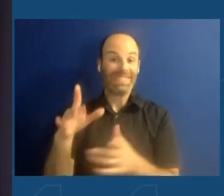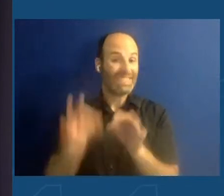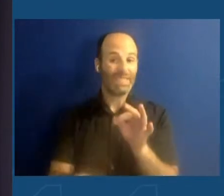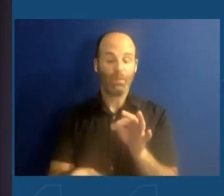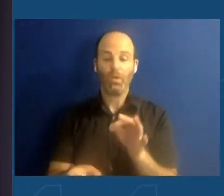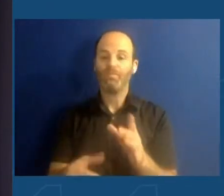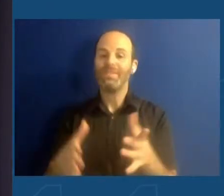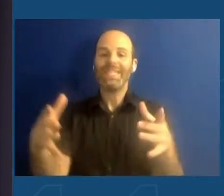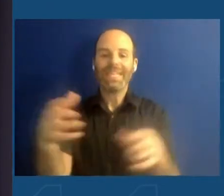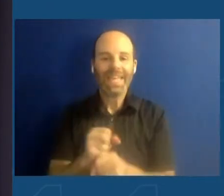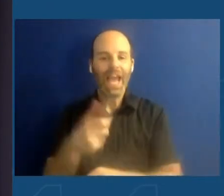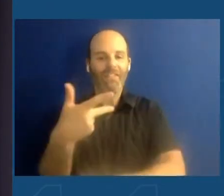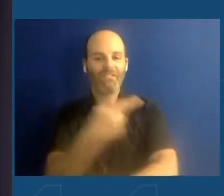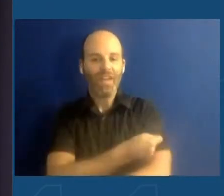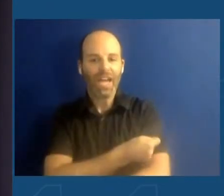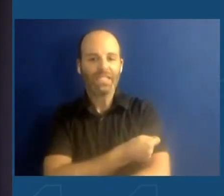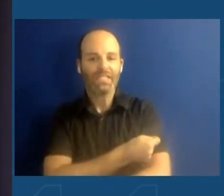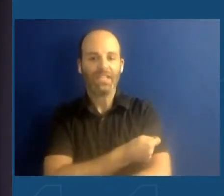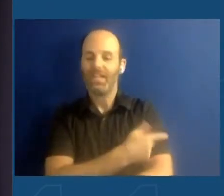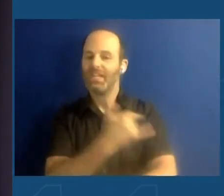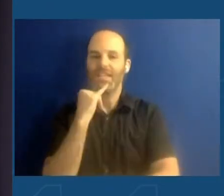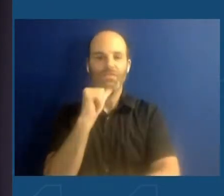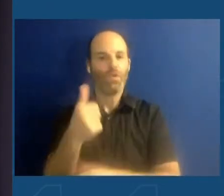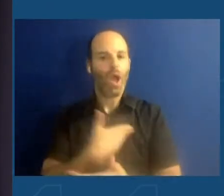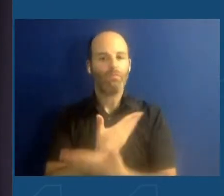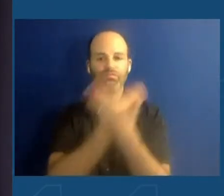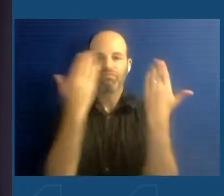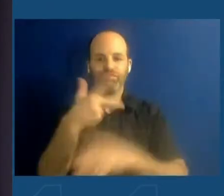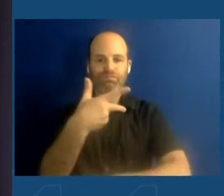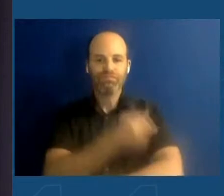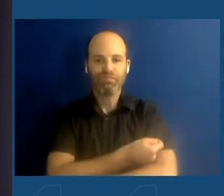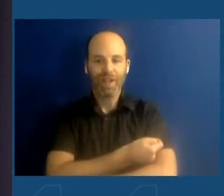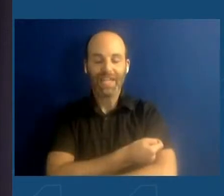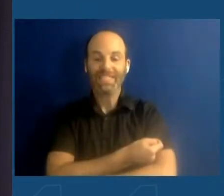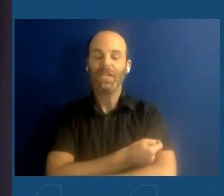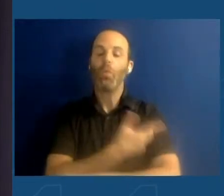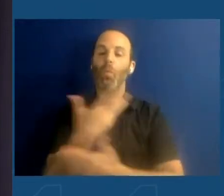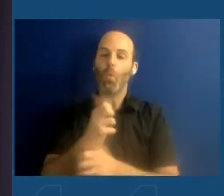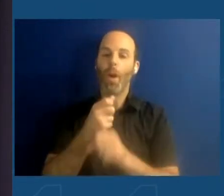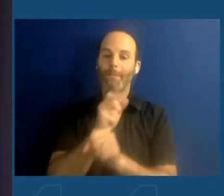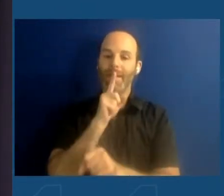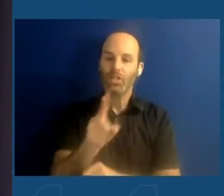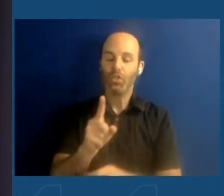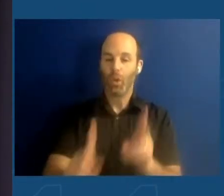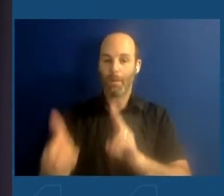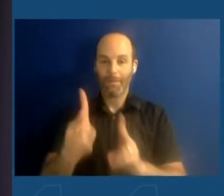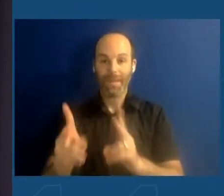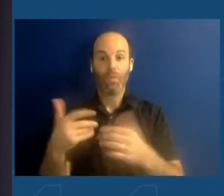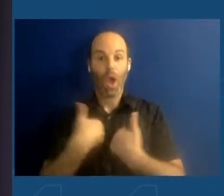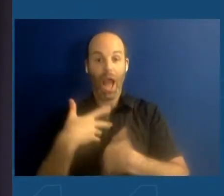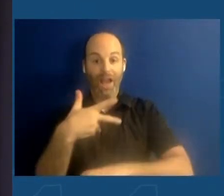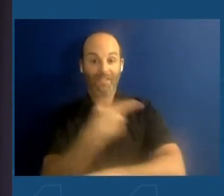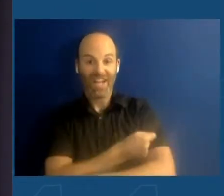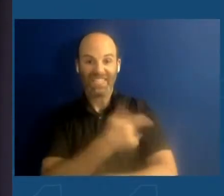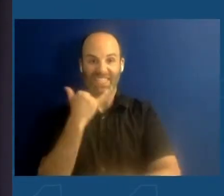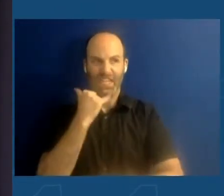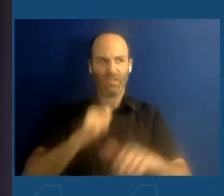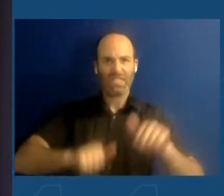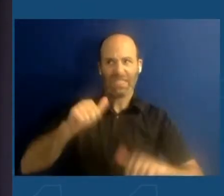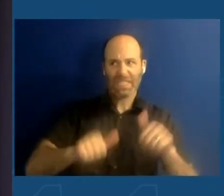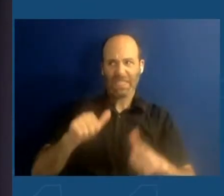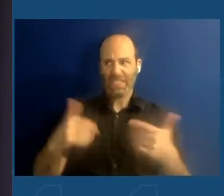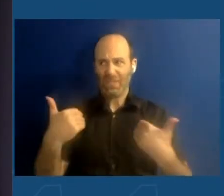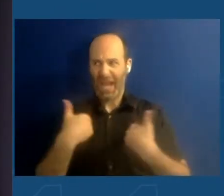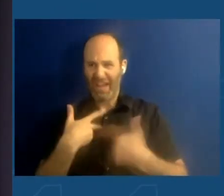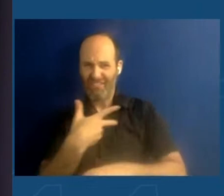you have not been vaccinated at all, we want people to get vaccinated. If you're unsure of your vaccine